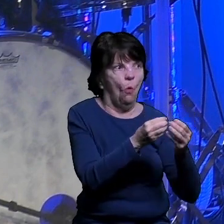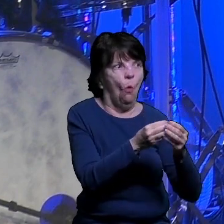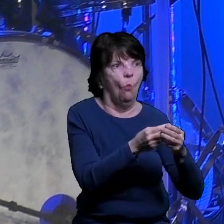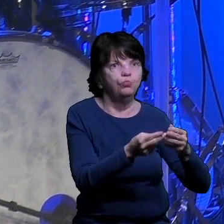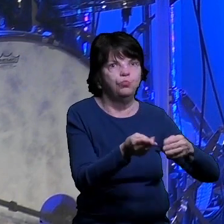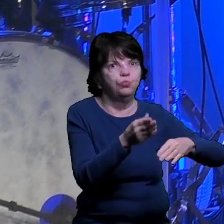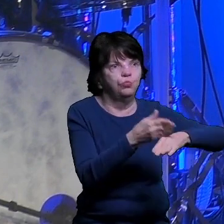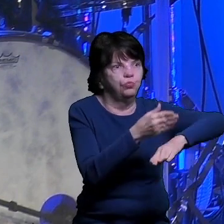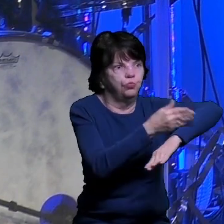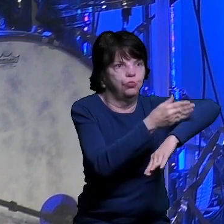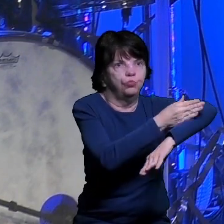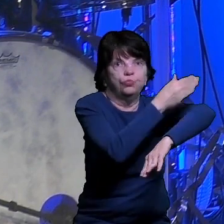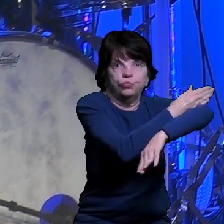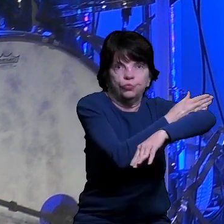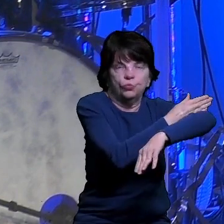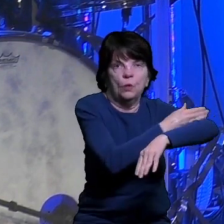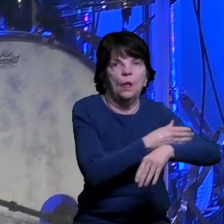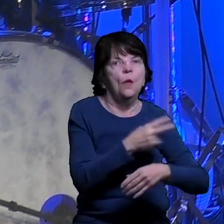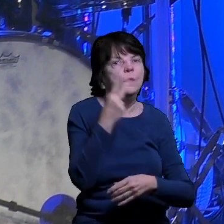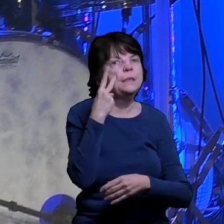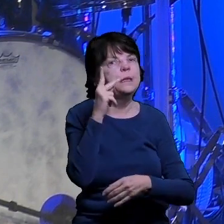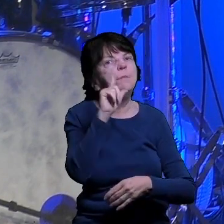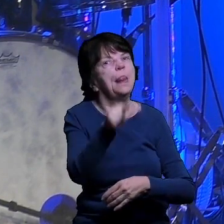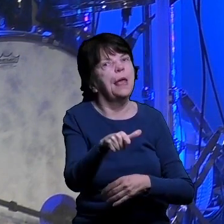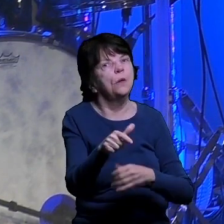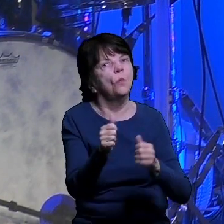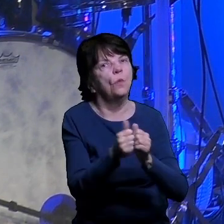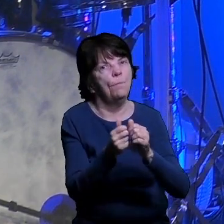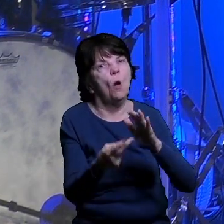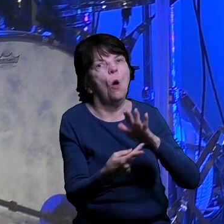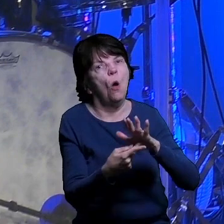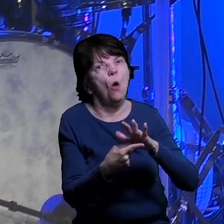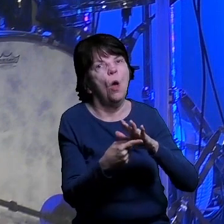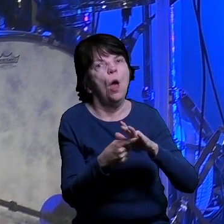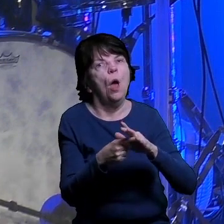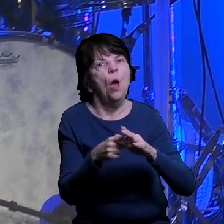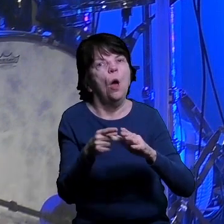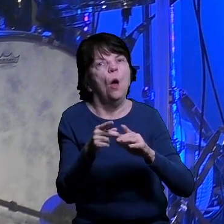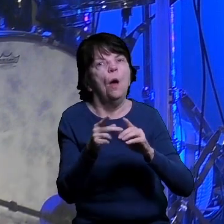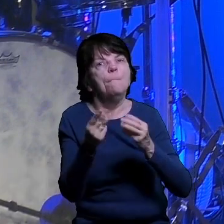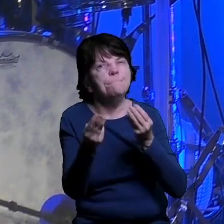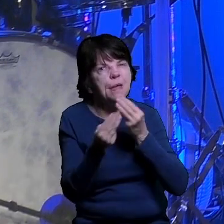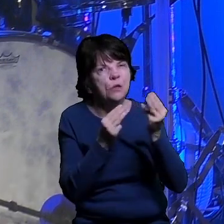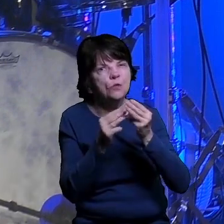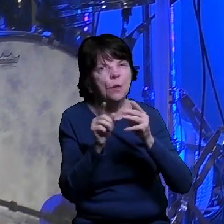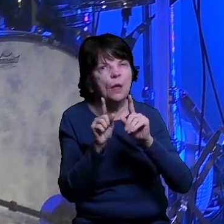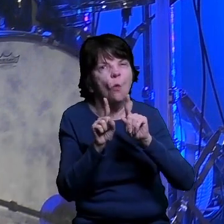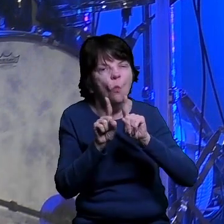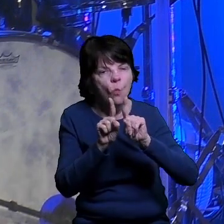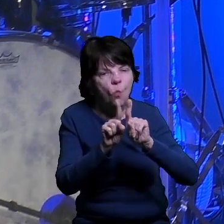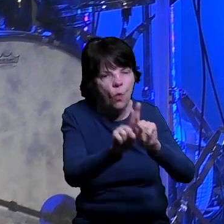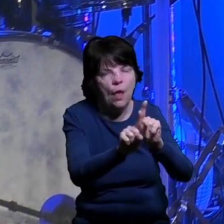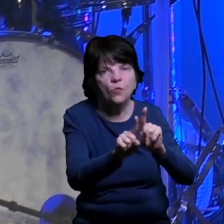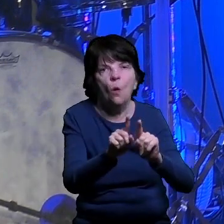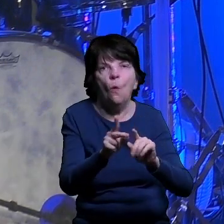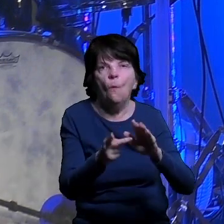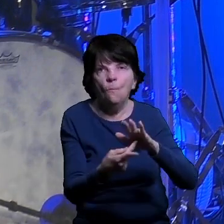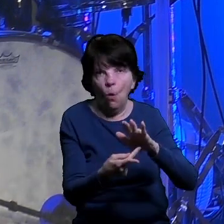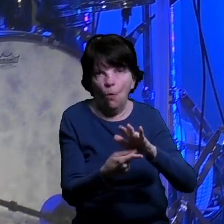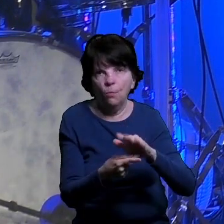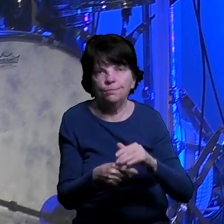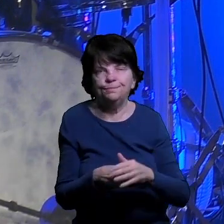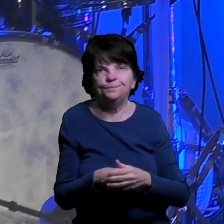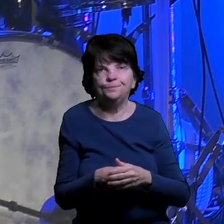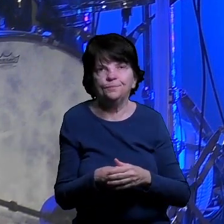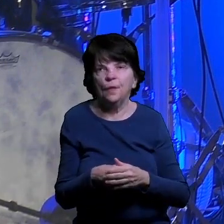in ministry in other places in the New Testament. And it was Priscilla and Aquila who took him aside